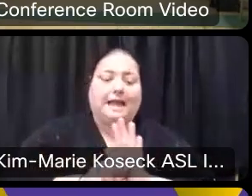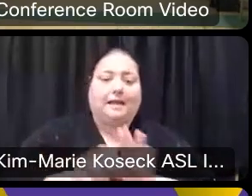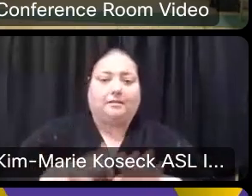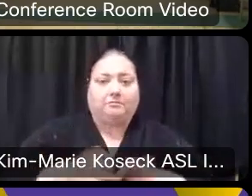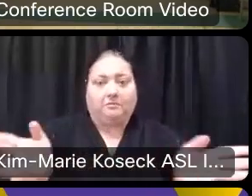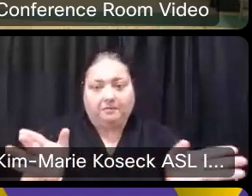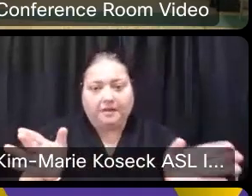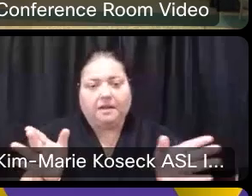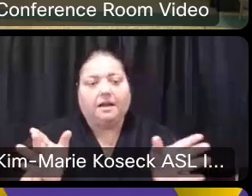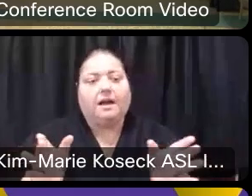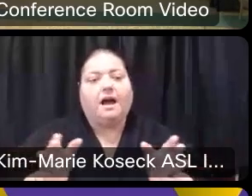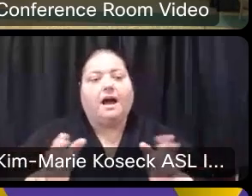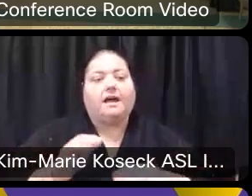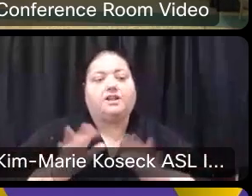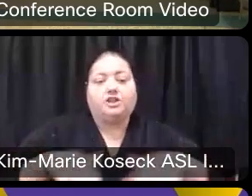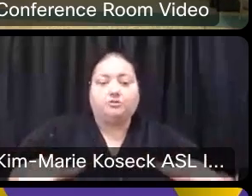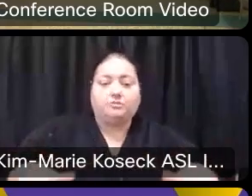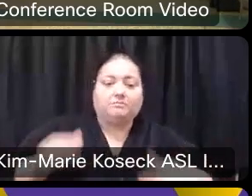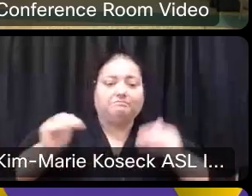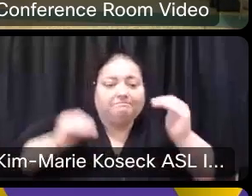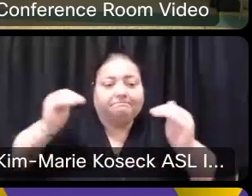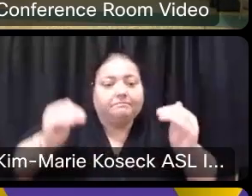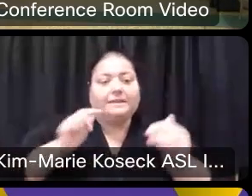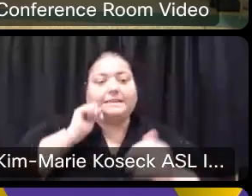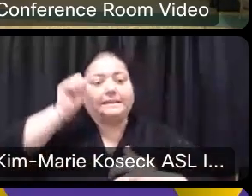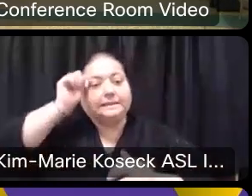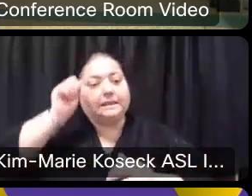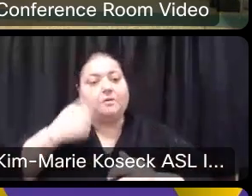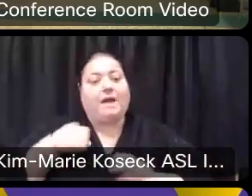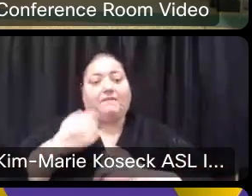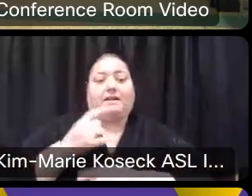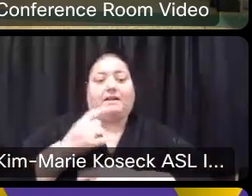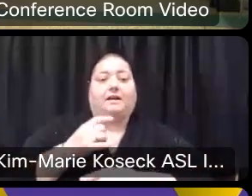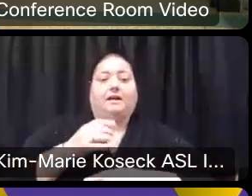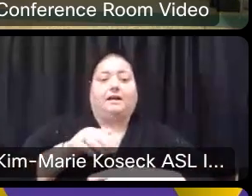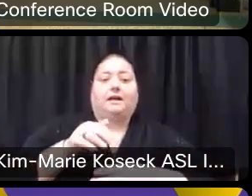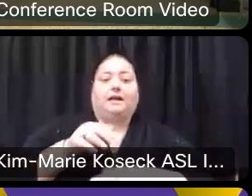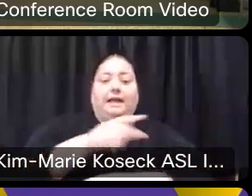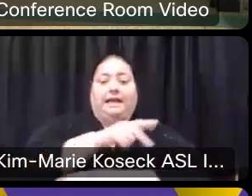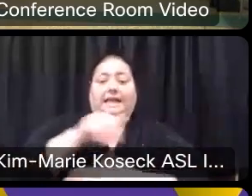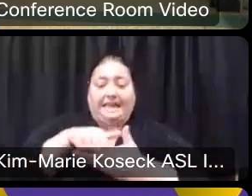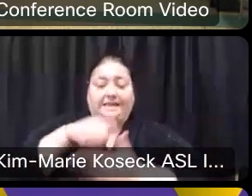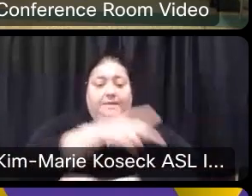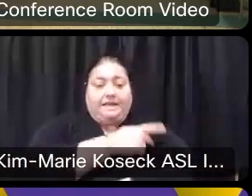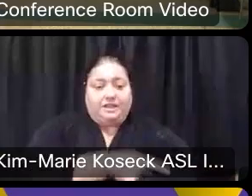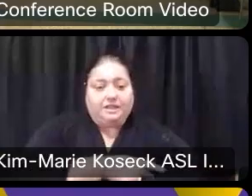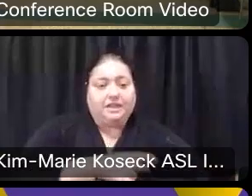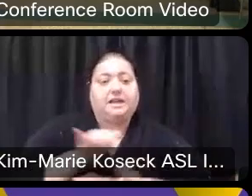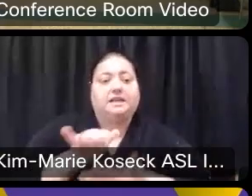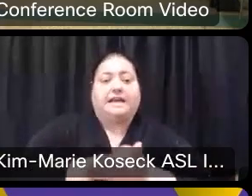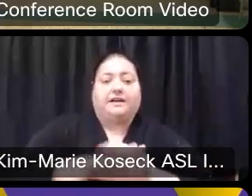child and adolescent side, we have another inpatient unit in Syracuse, on Long Island.